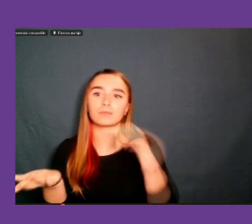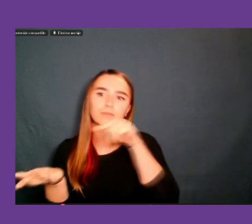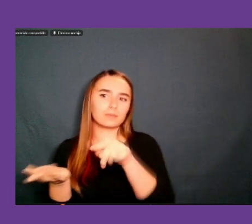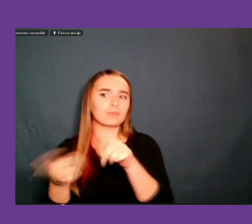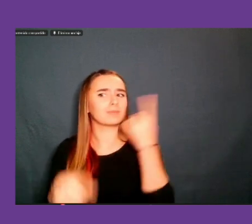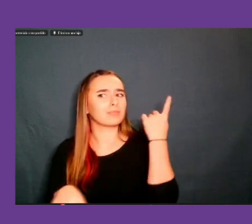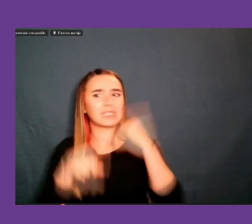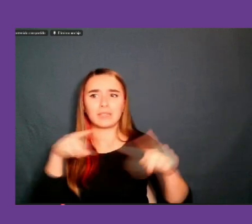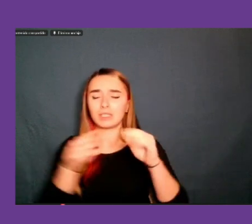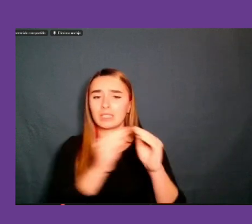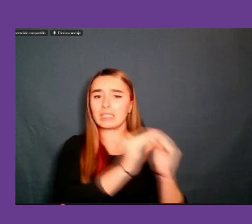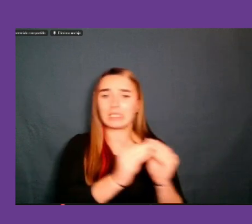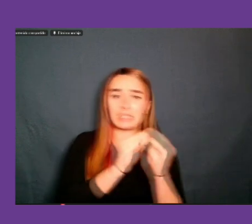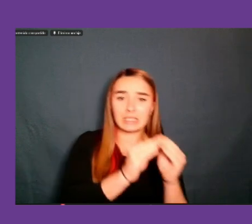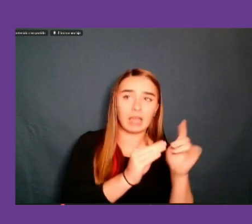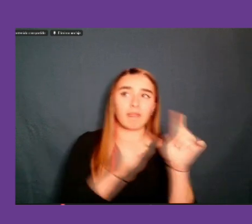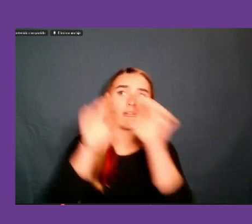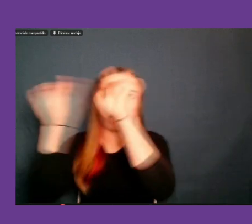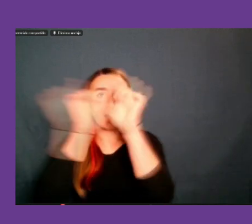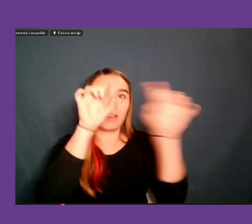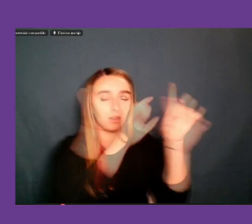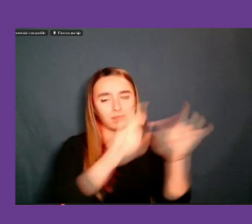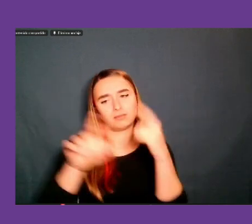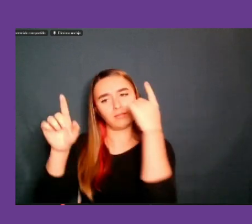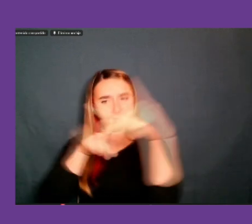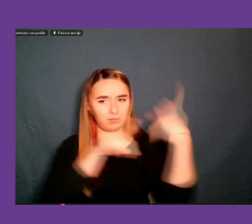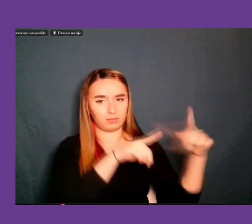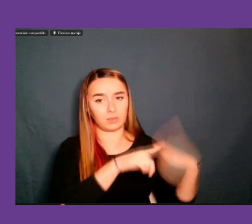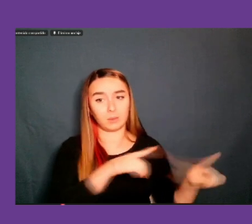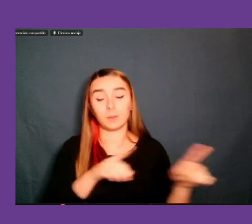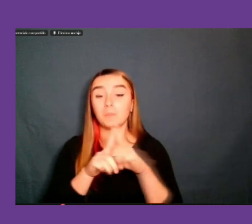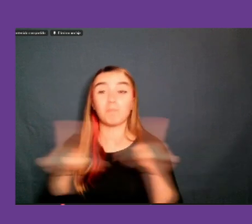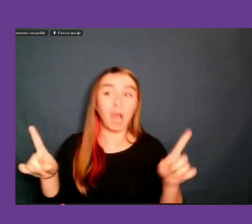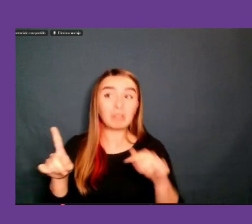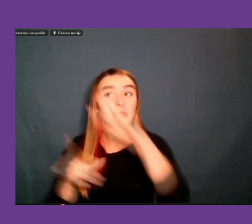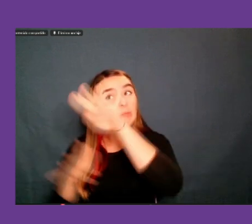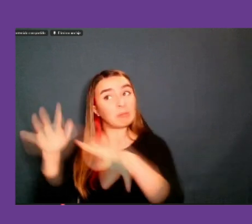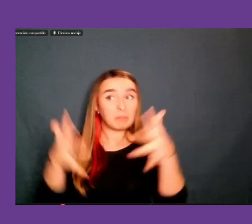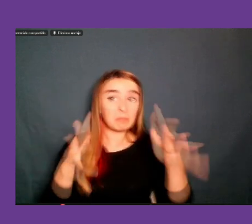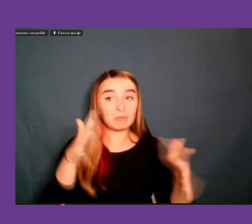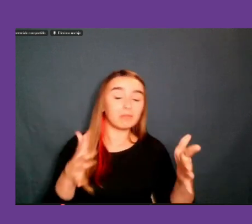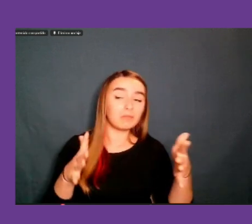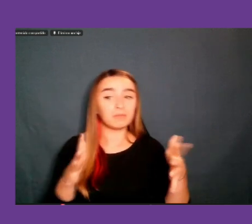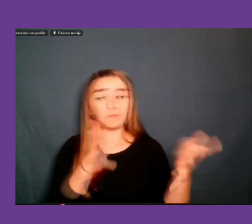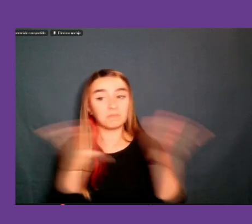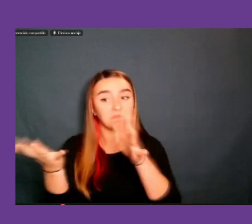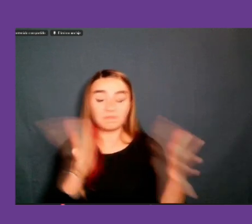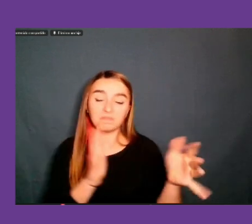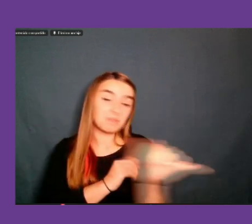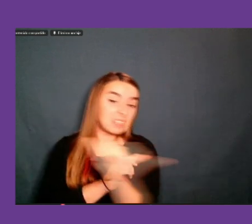from standards body to standards body, but this would be like a general assumption kind of